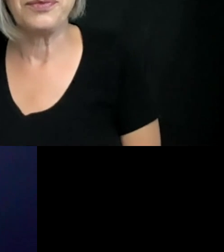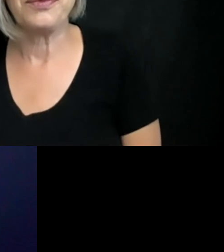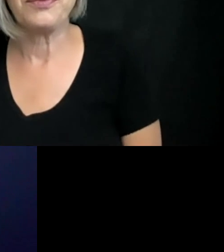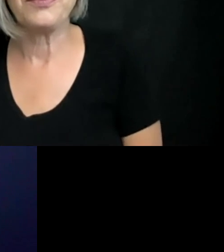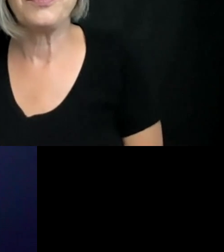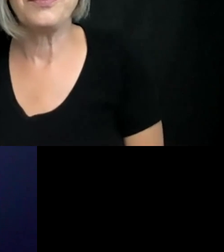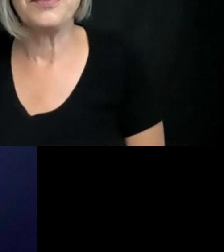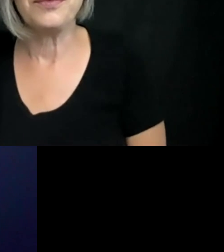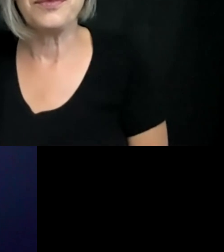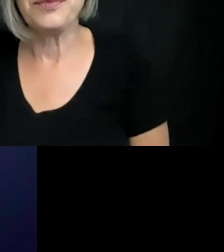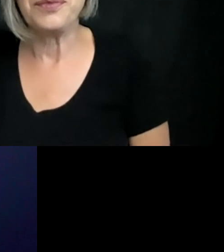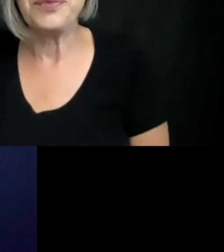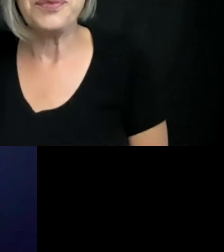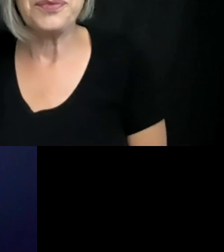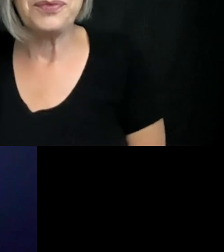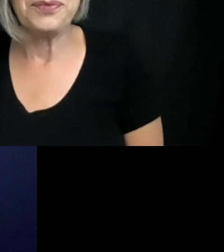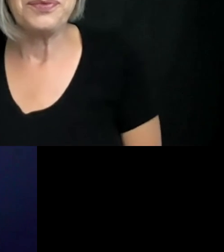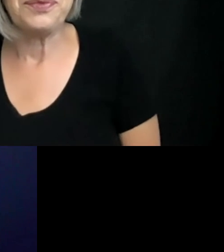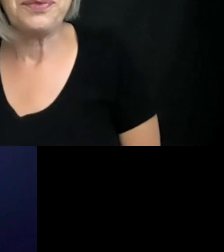I hope that we answered your question.